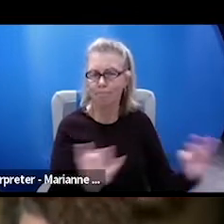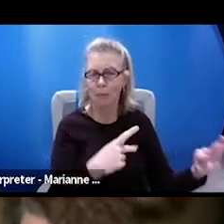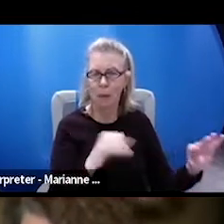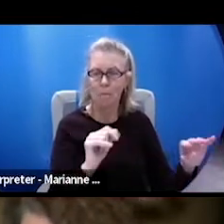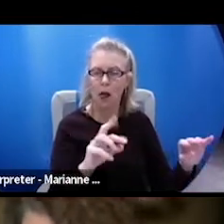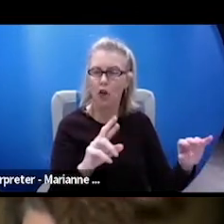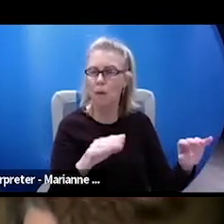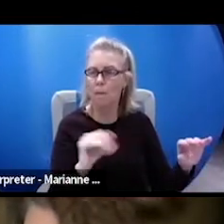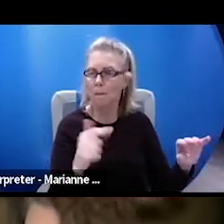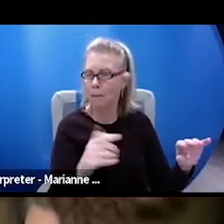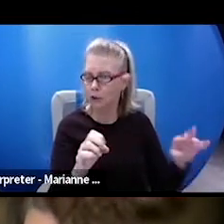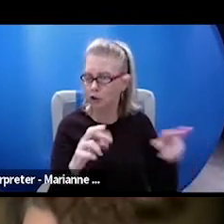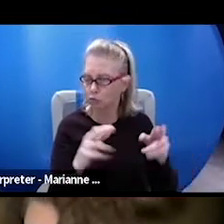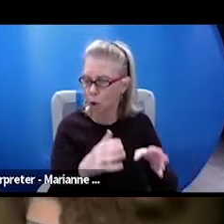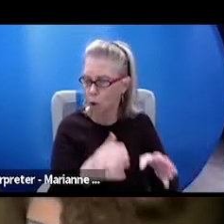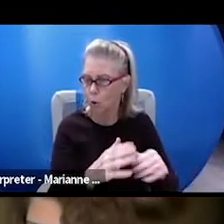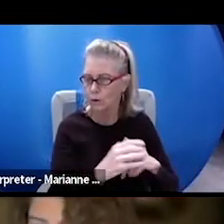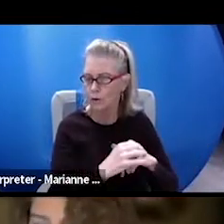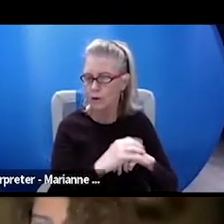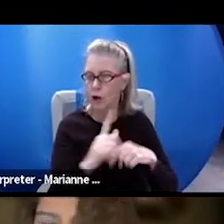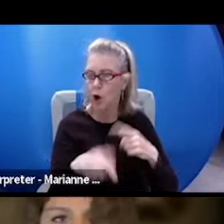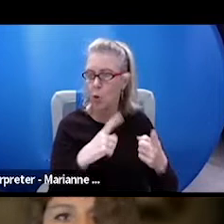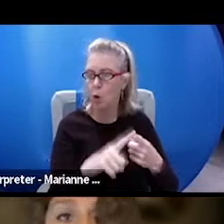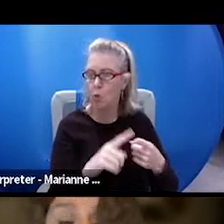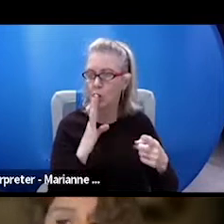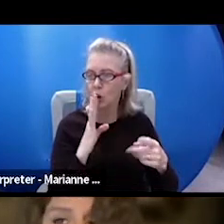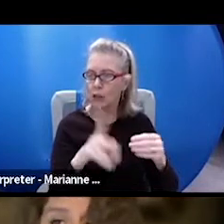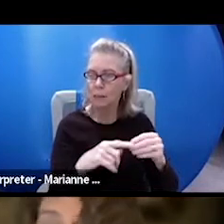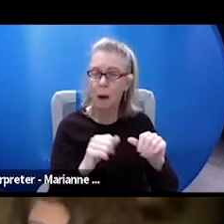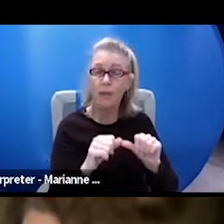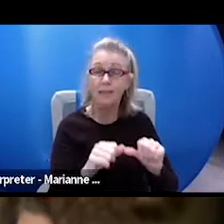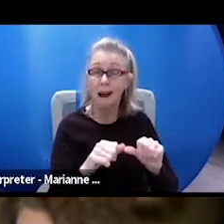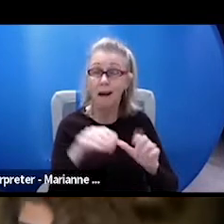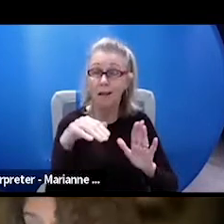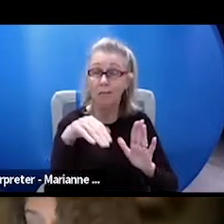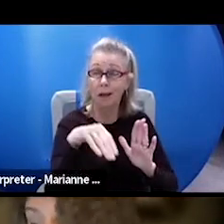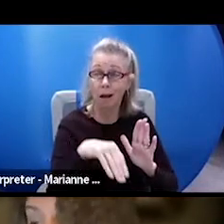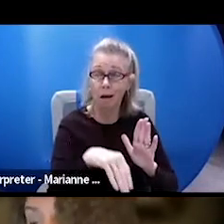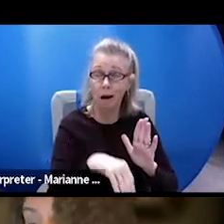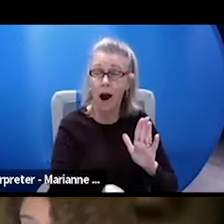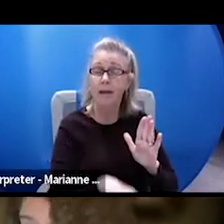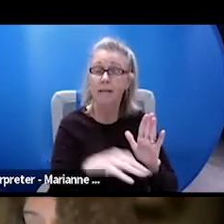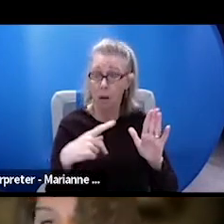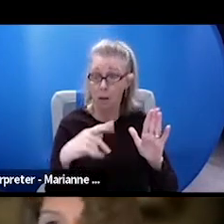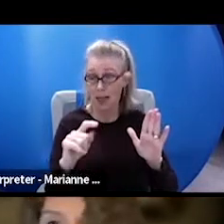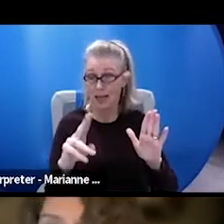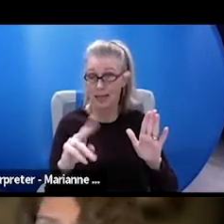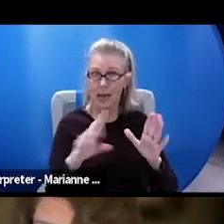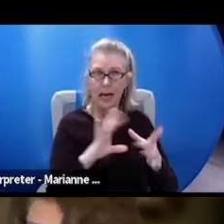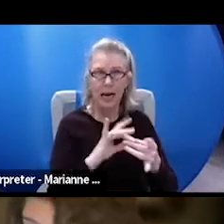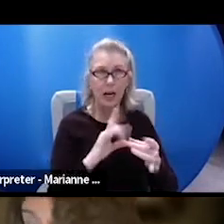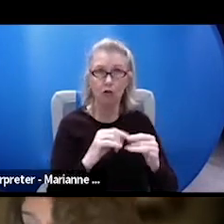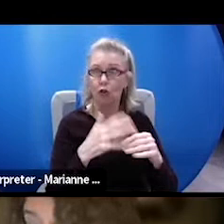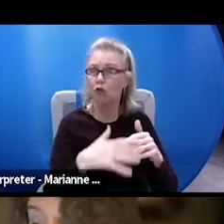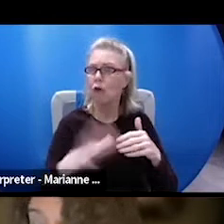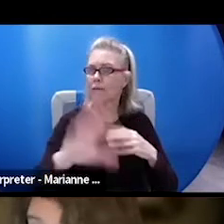So when we talk about the steady decline of Palestine's connection to the rest of the world, it can be traced back